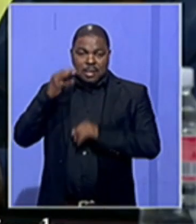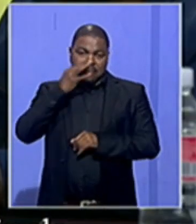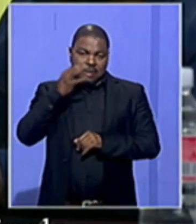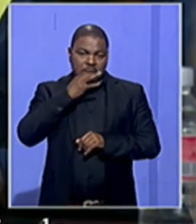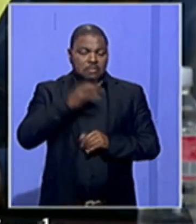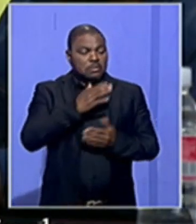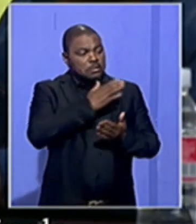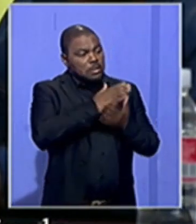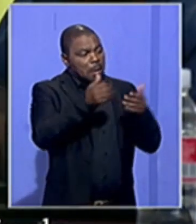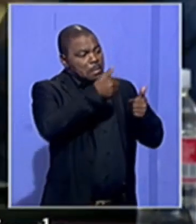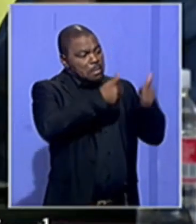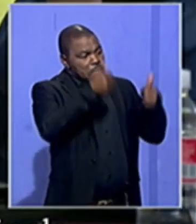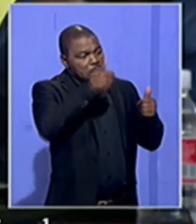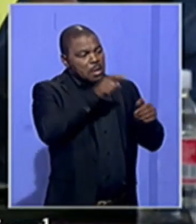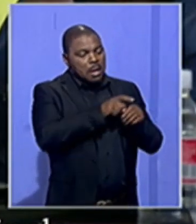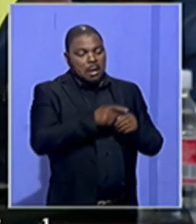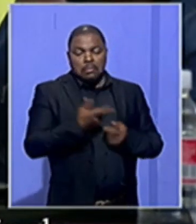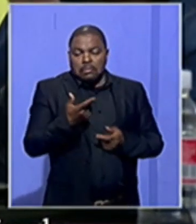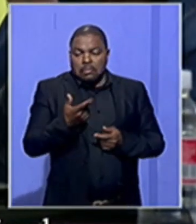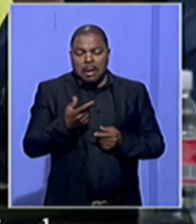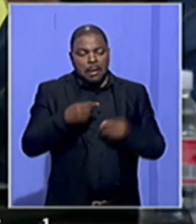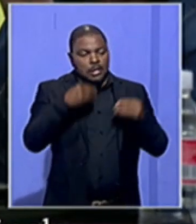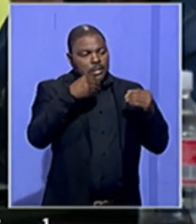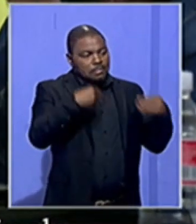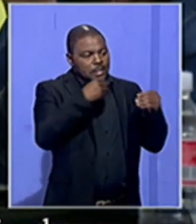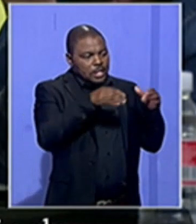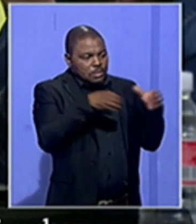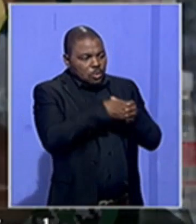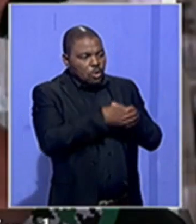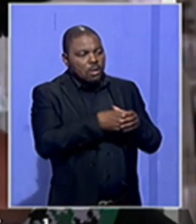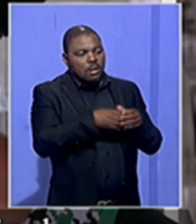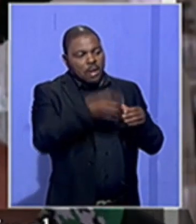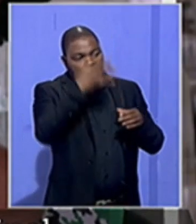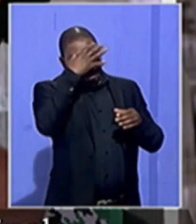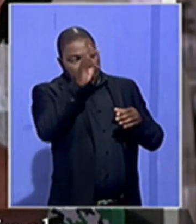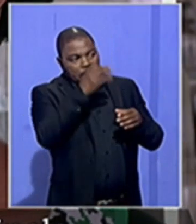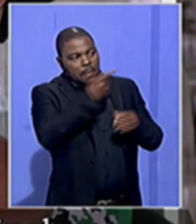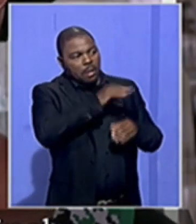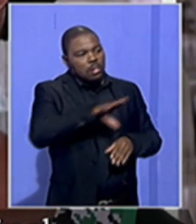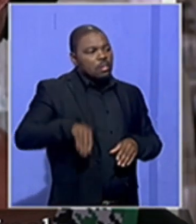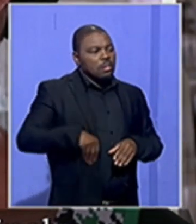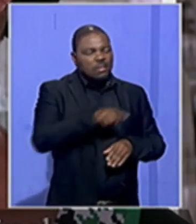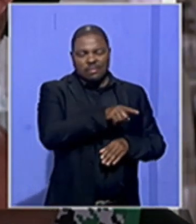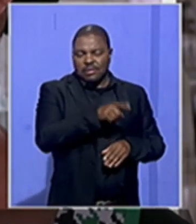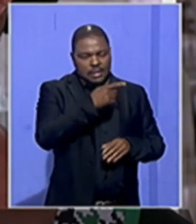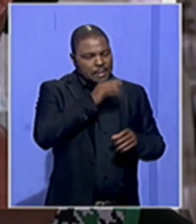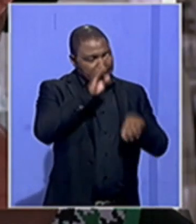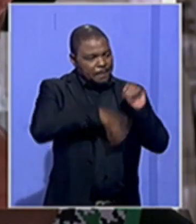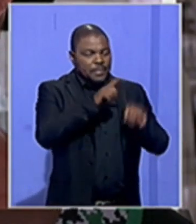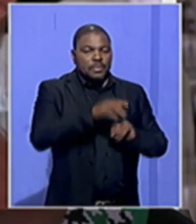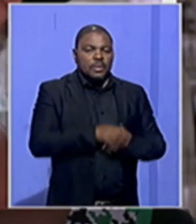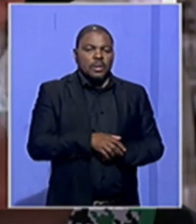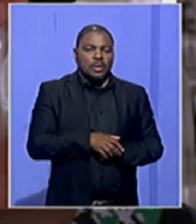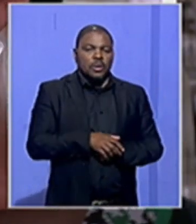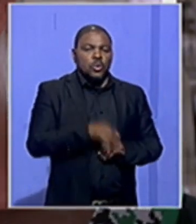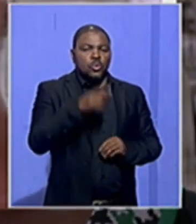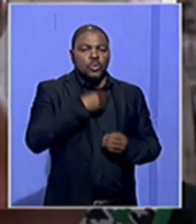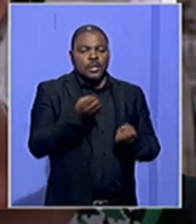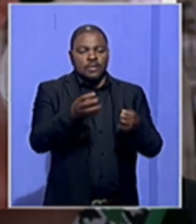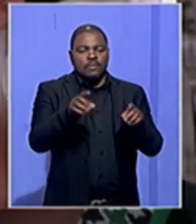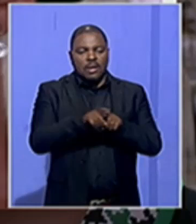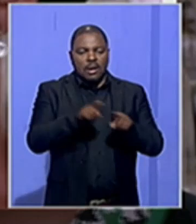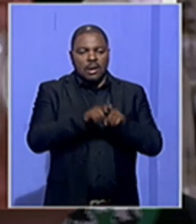a tshwanelang ho tshehetsa dikgwebo tse nyane ba tshwanela ho nkelwa mehato. O rekela motho terata ya dikgogo o rekela o fa motho tanka